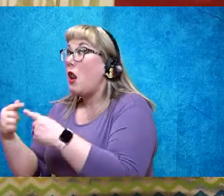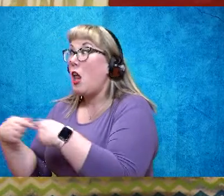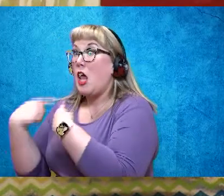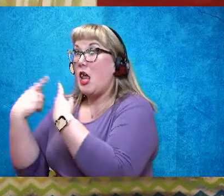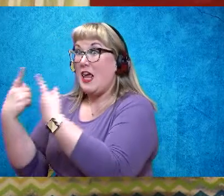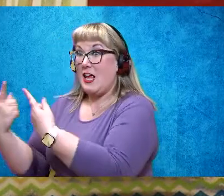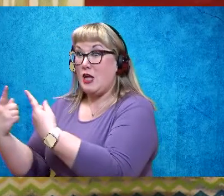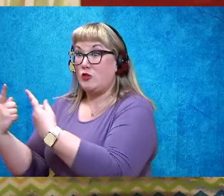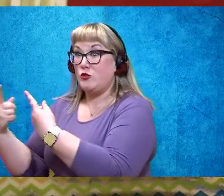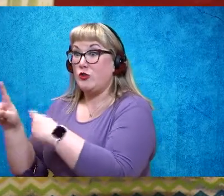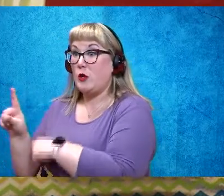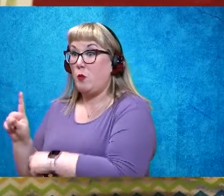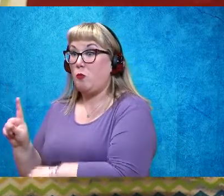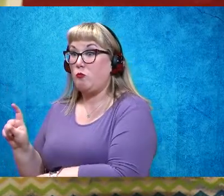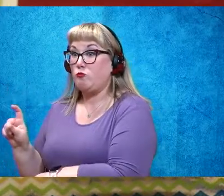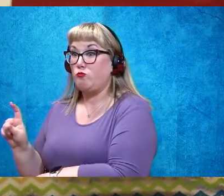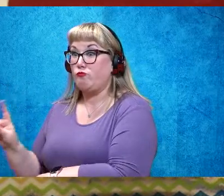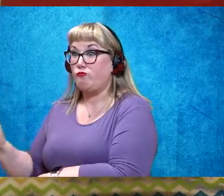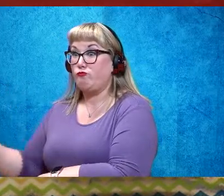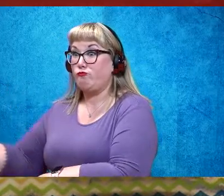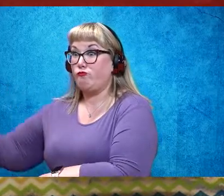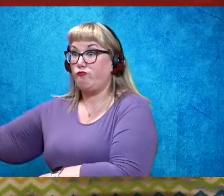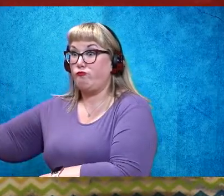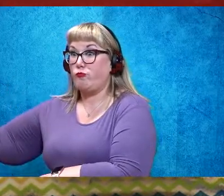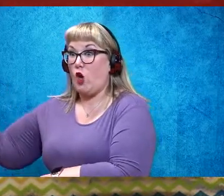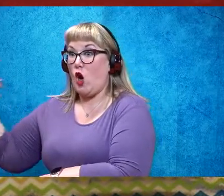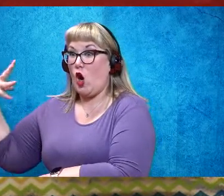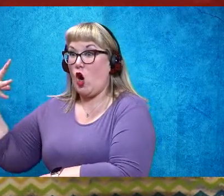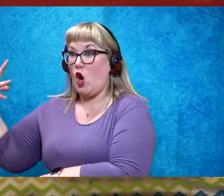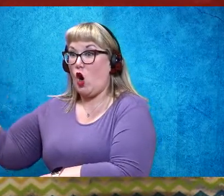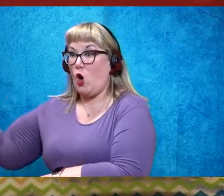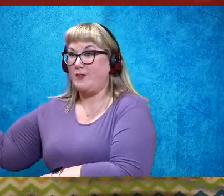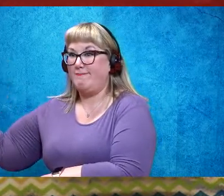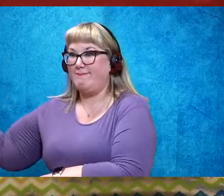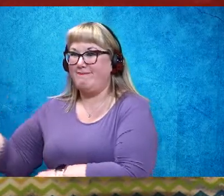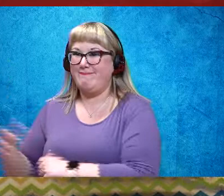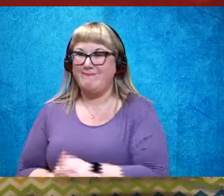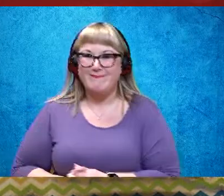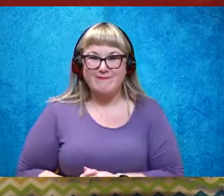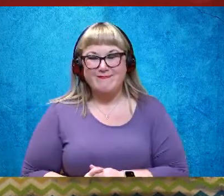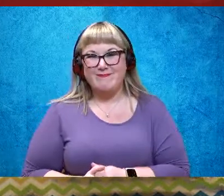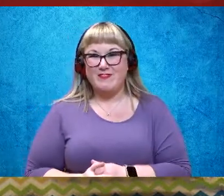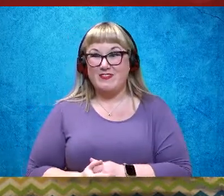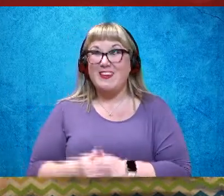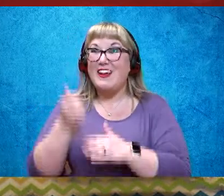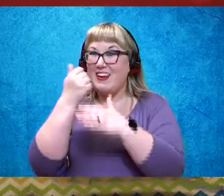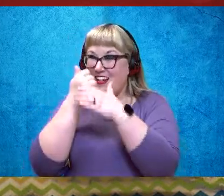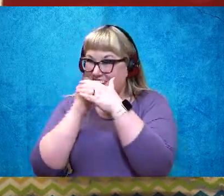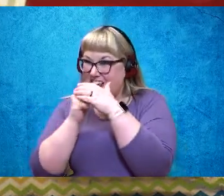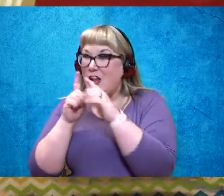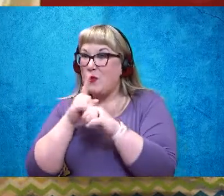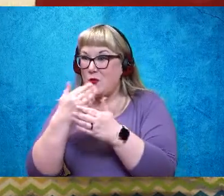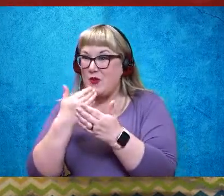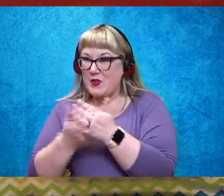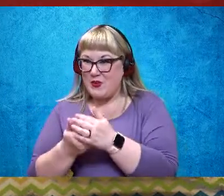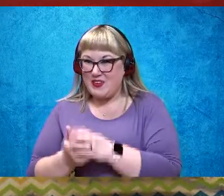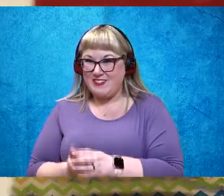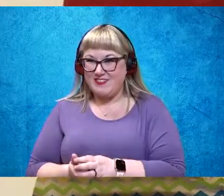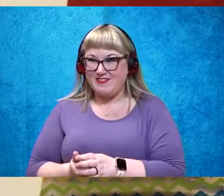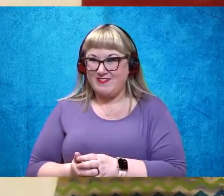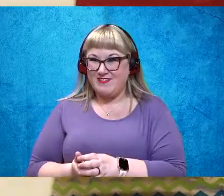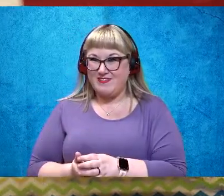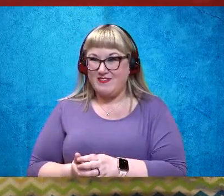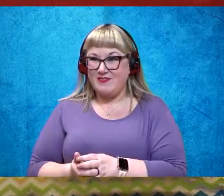Until he inched out of sight. He's hiding really good.